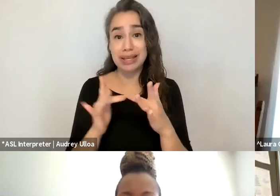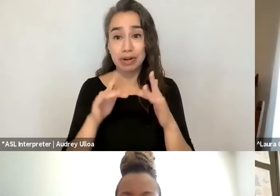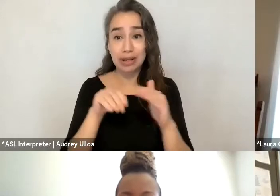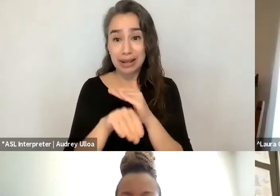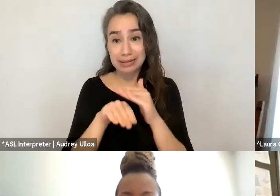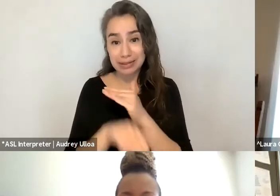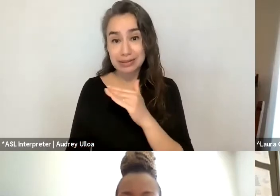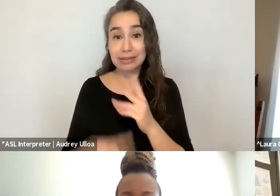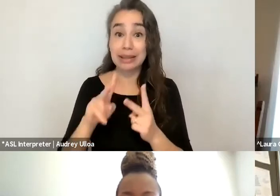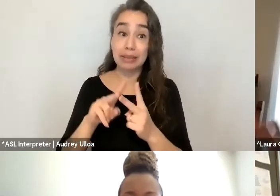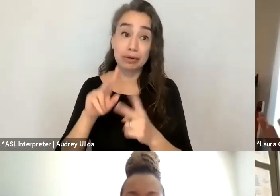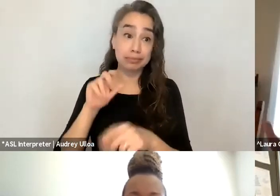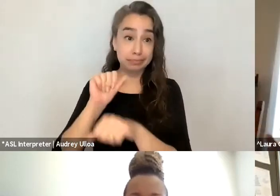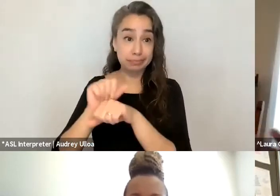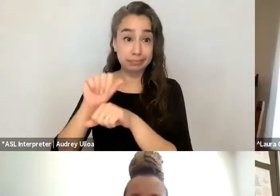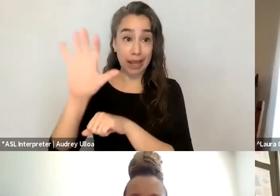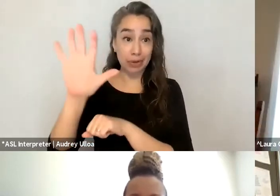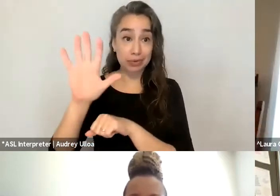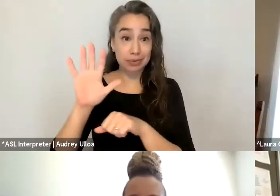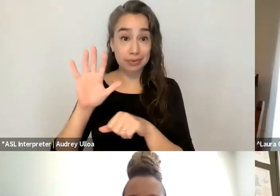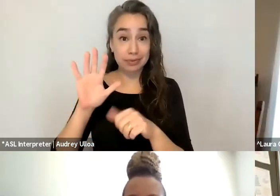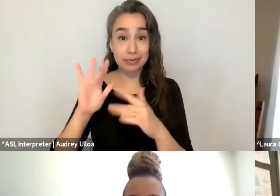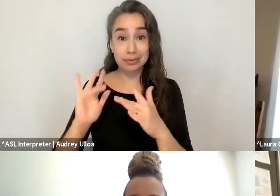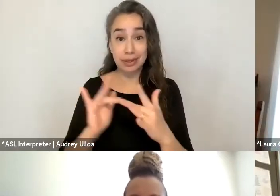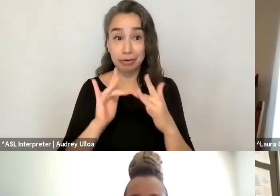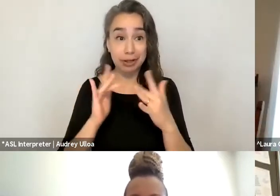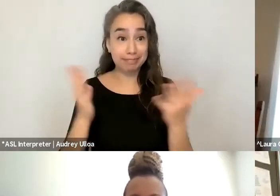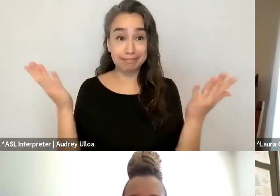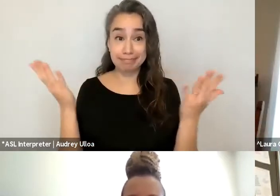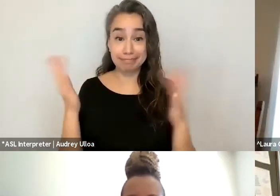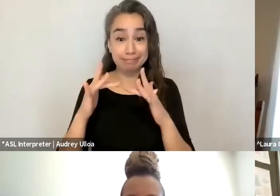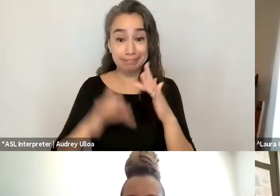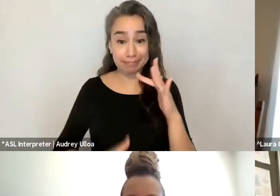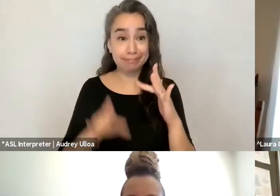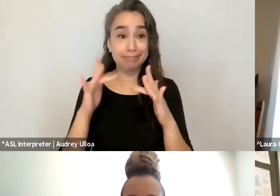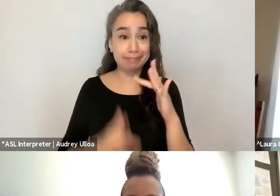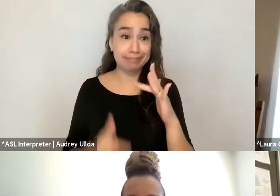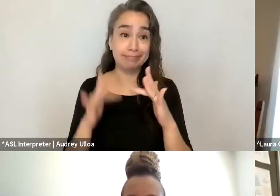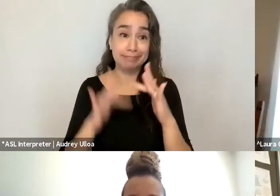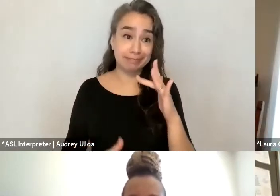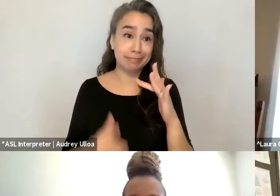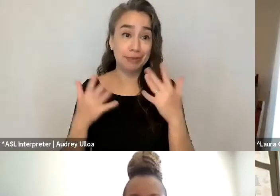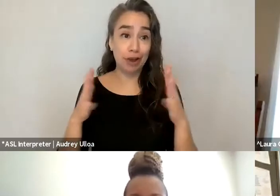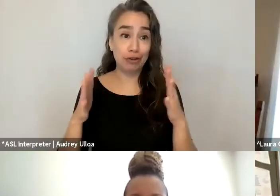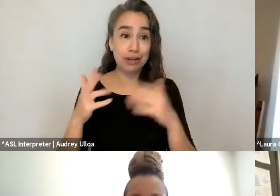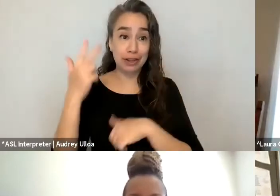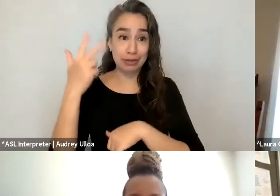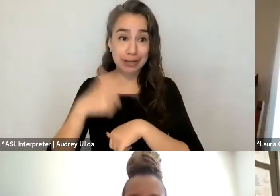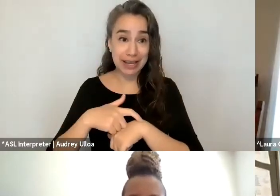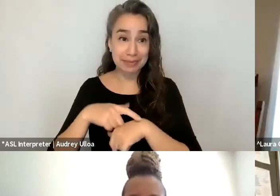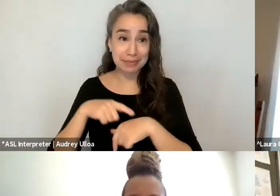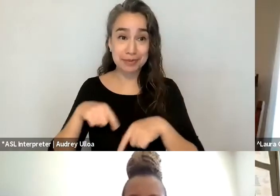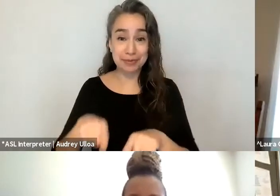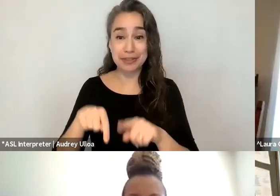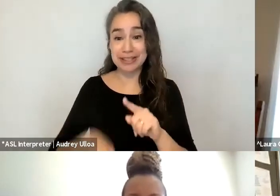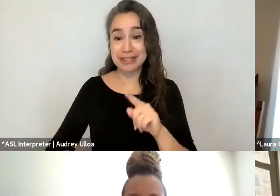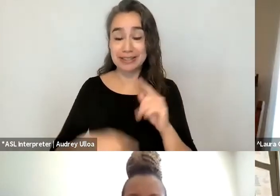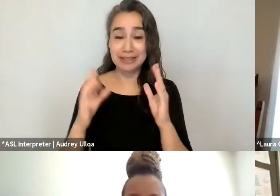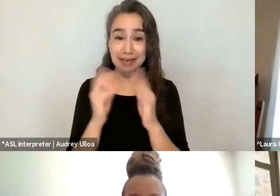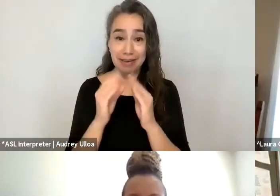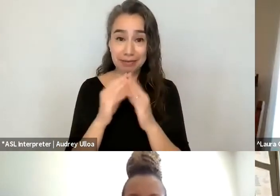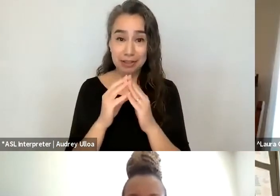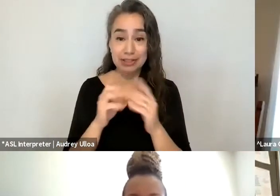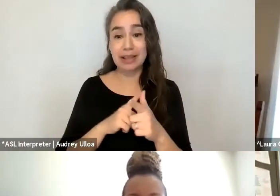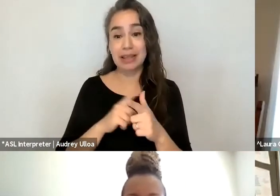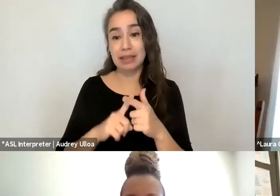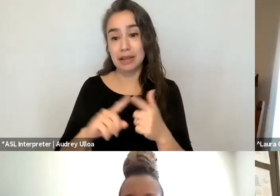because in the mountains, our internet, my internet's gone out like 3 times already during this conference. And then